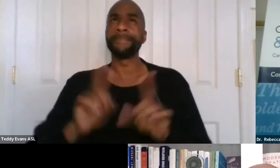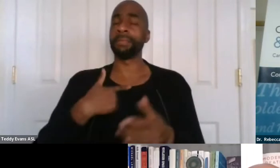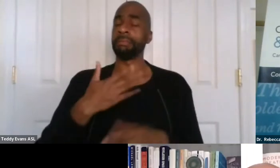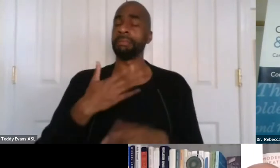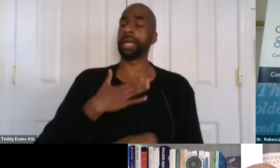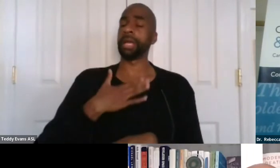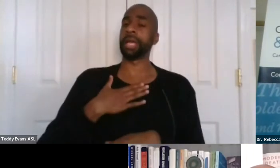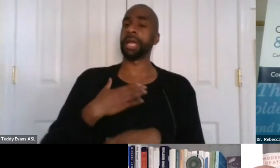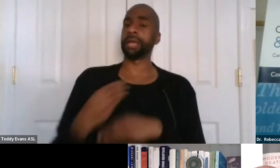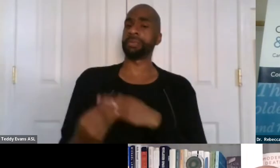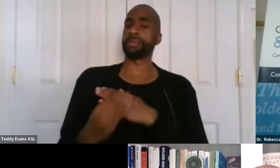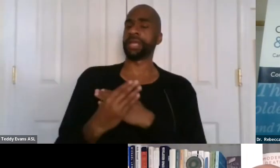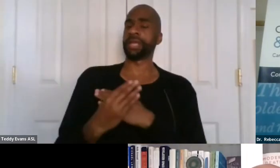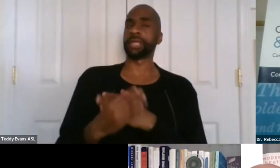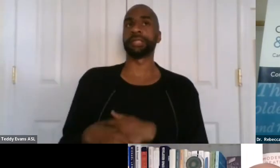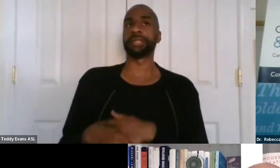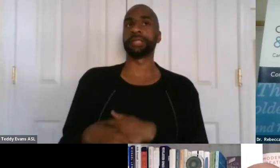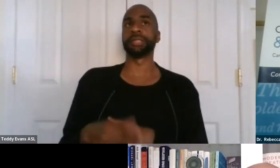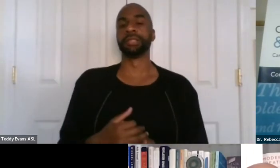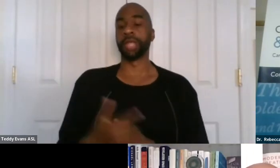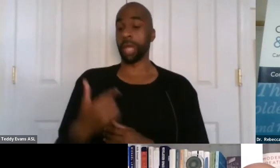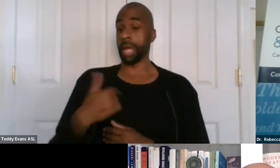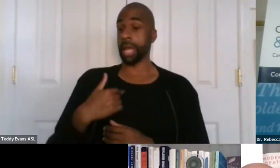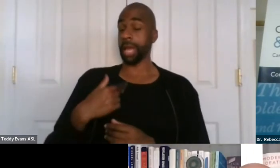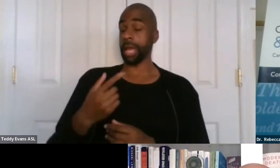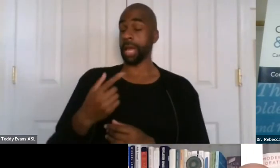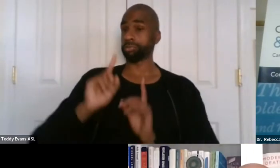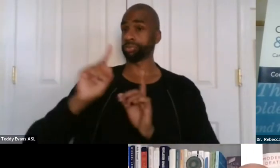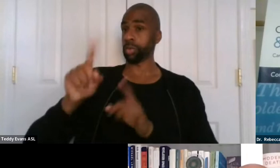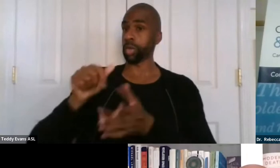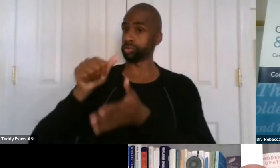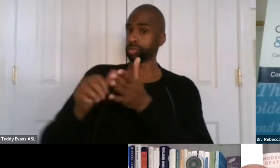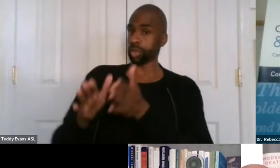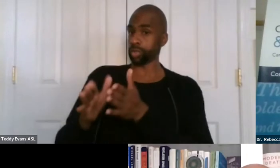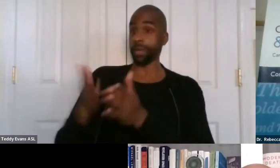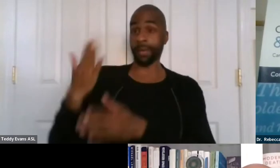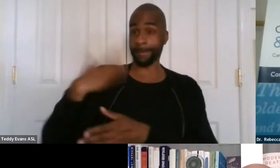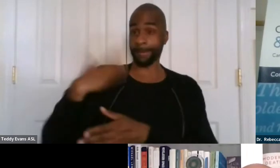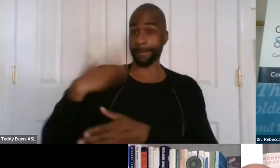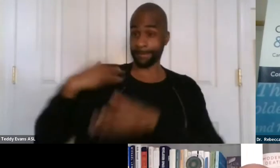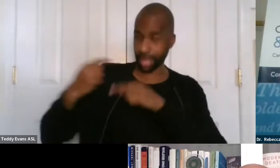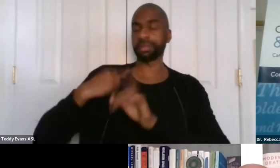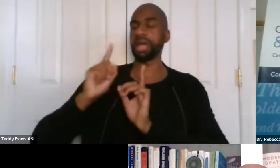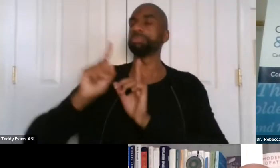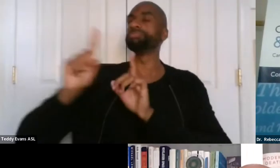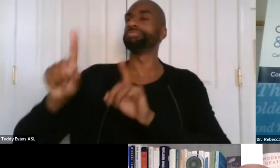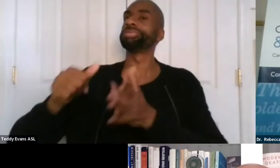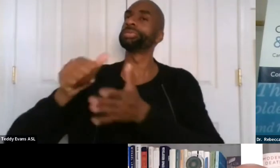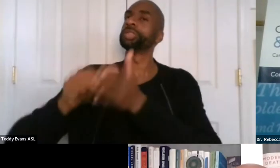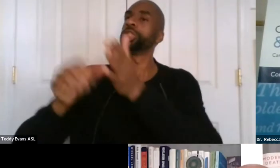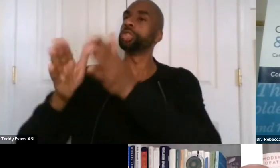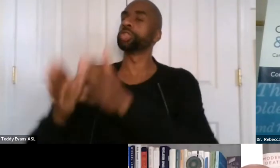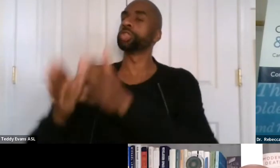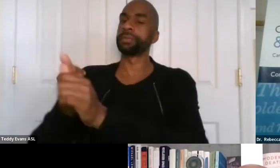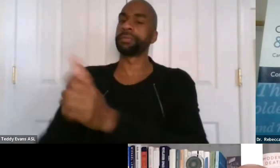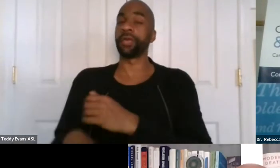consider myself lucky, was that I went to a surgeon when I had my back injury. And the surgeon was someone who was my